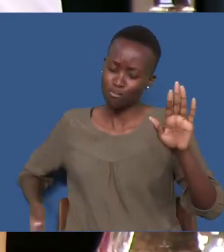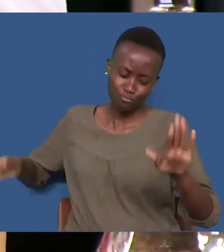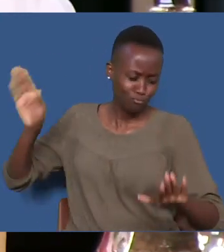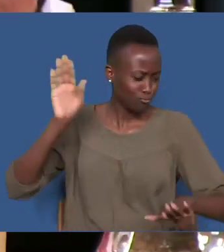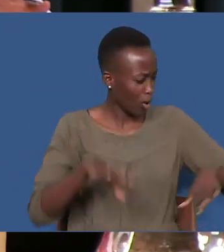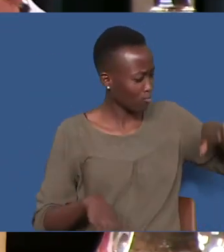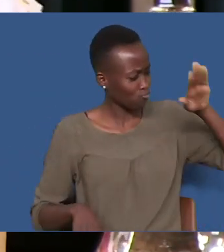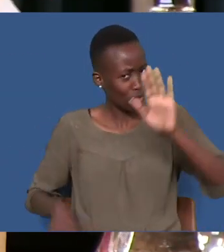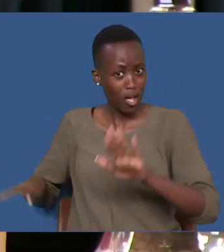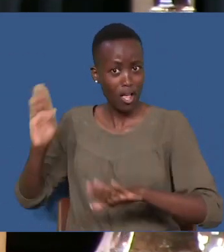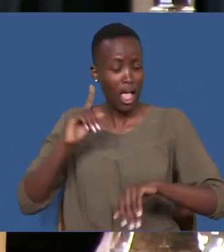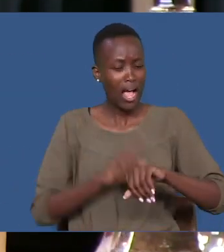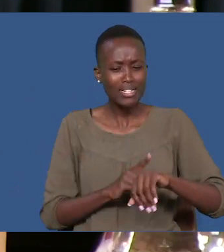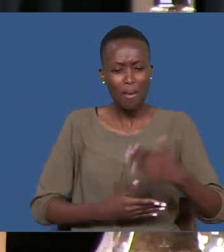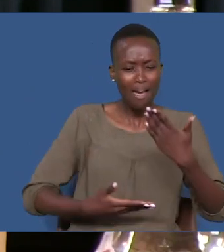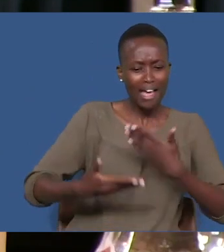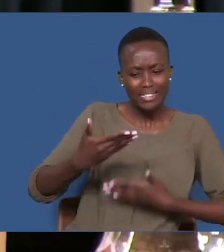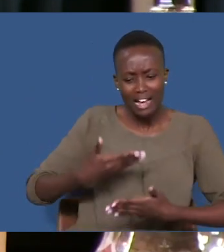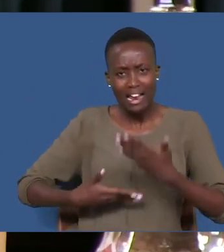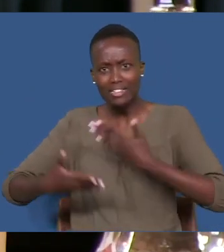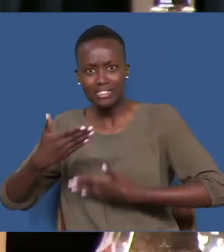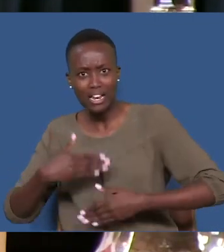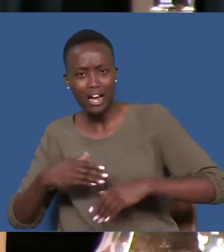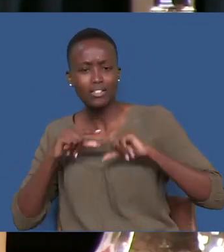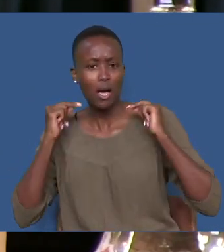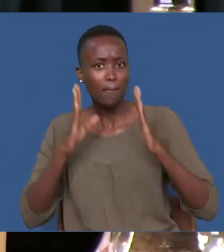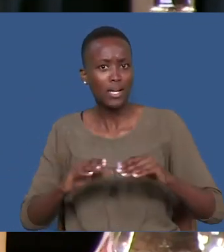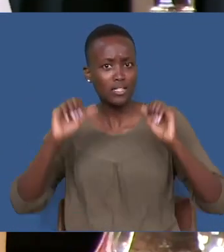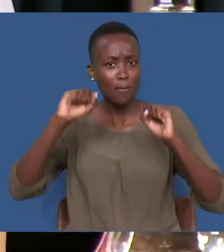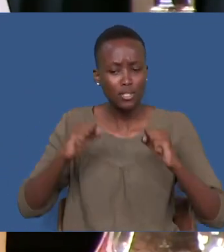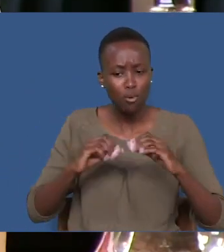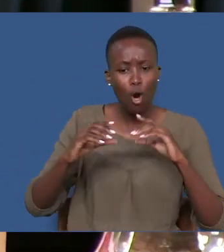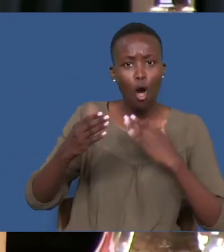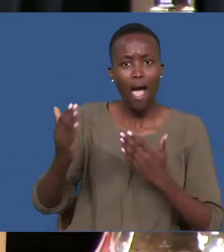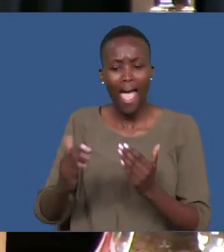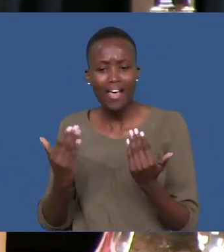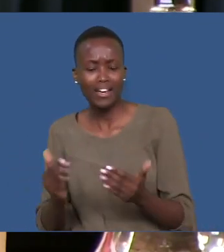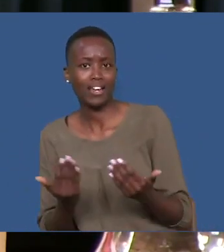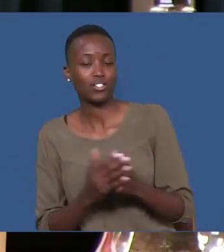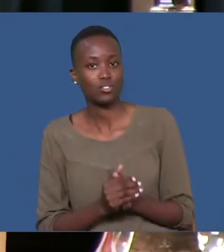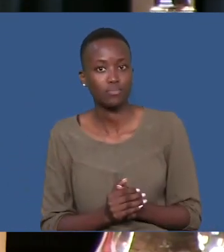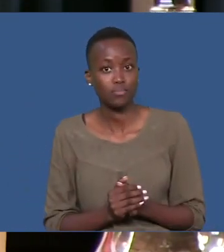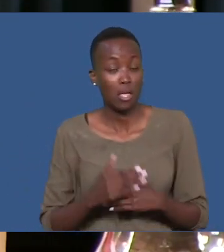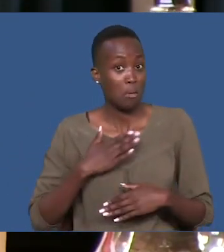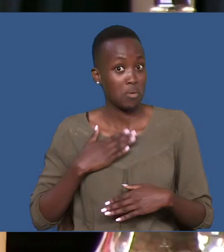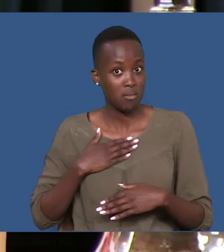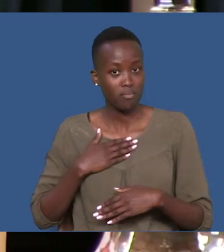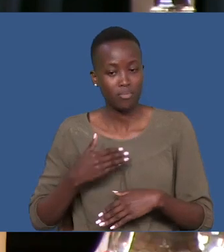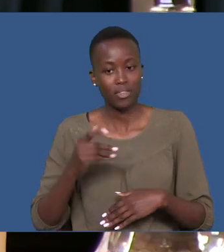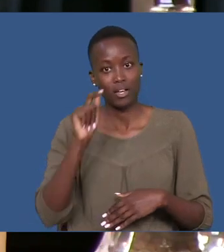out, and as they are hanging out, the minister gets to meet with them. As a teens minister, in the 5 years that I